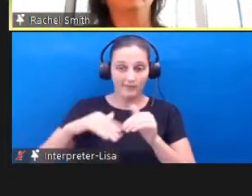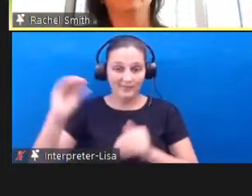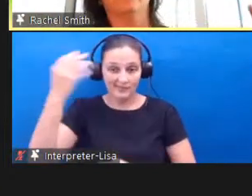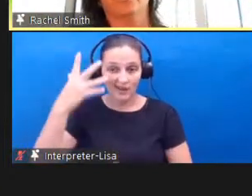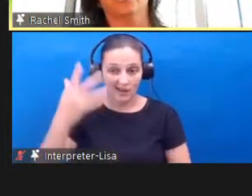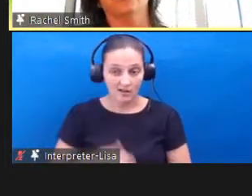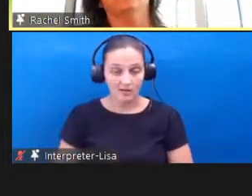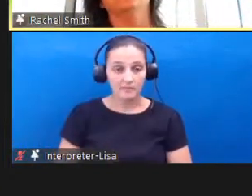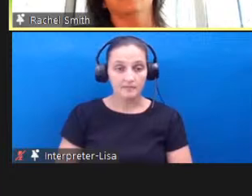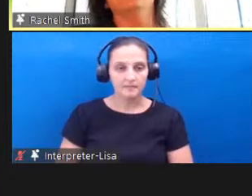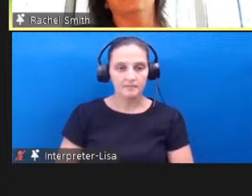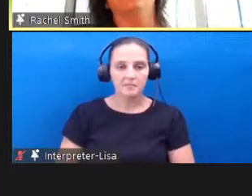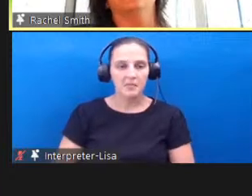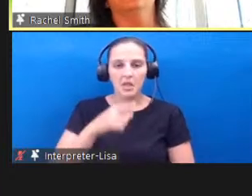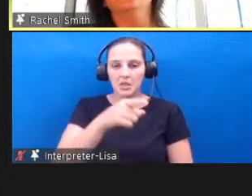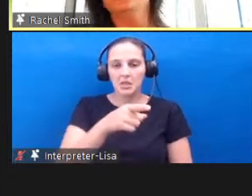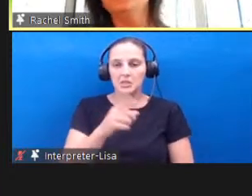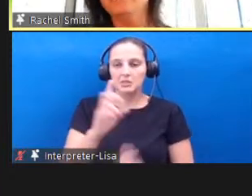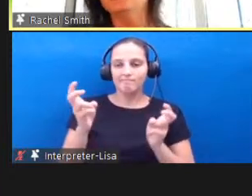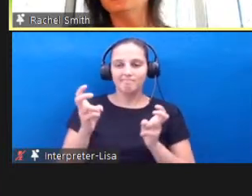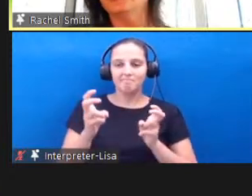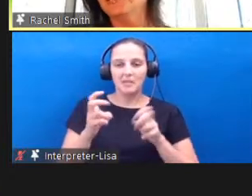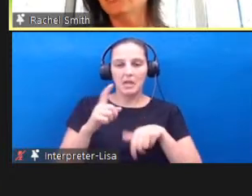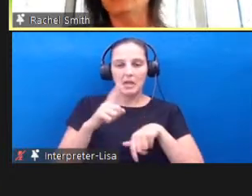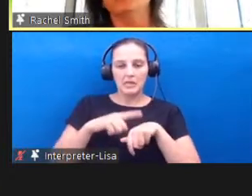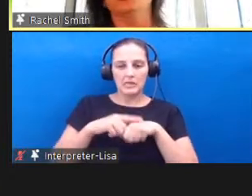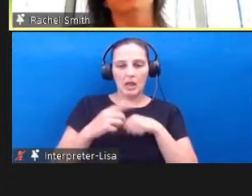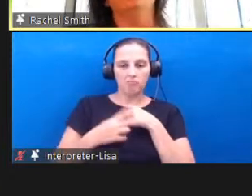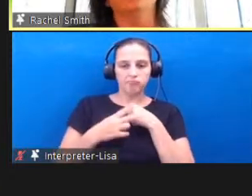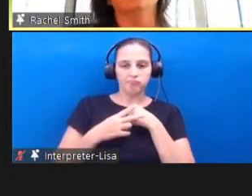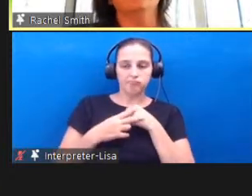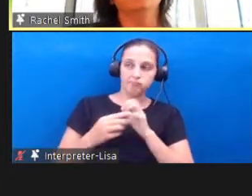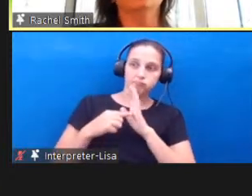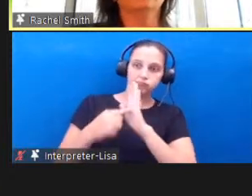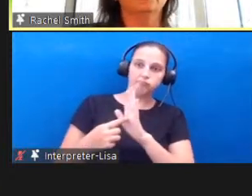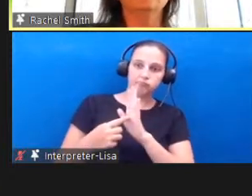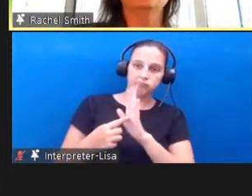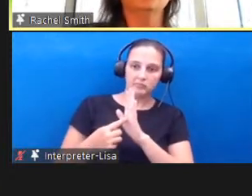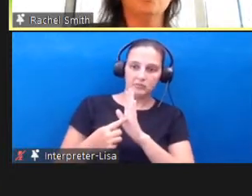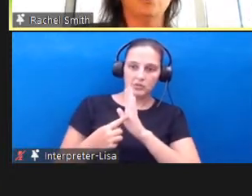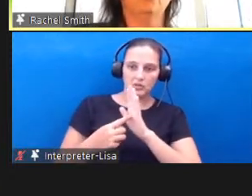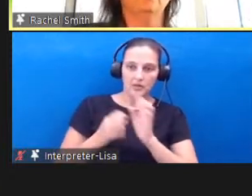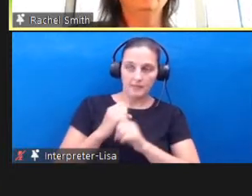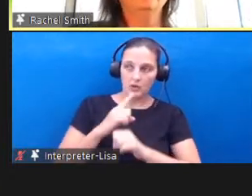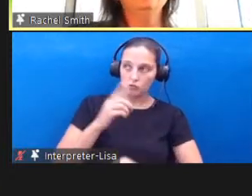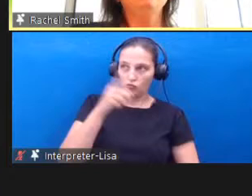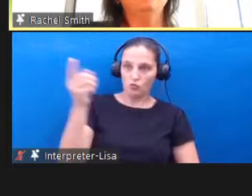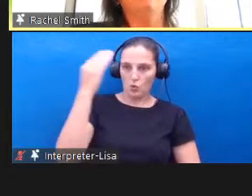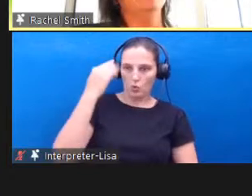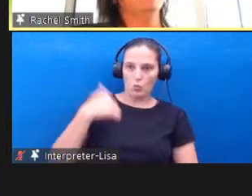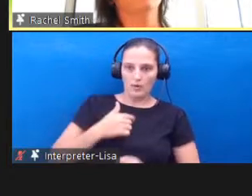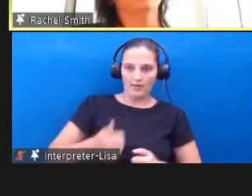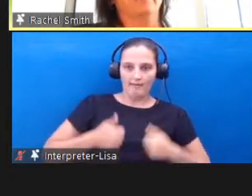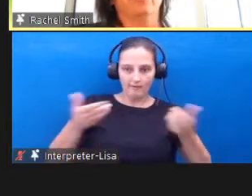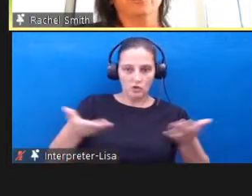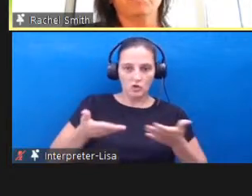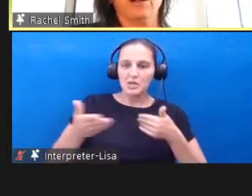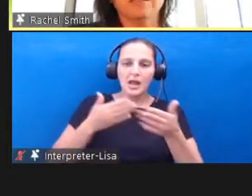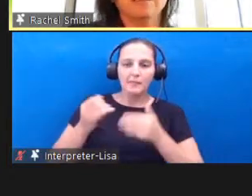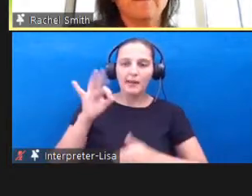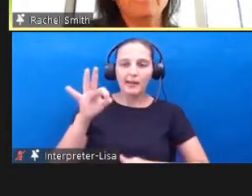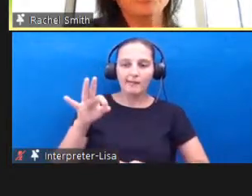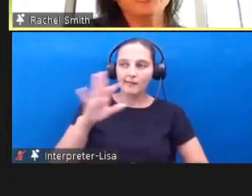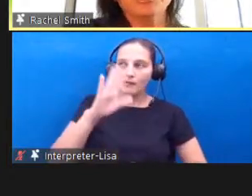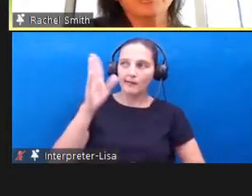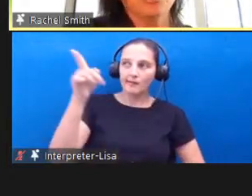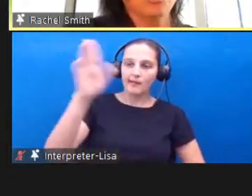a relic of Earth, a time capsule to make sure, he thought it was so important to make sure our presence was known, even if we never would have a